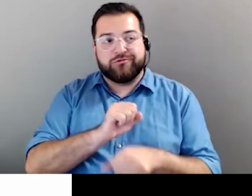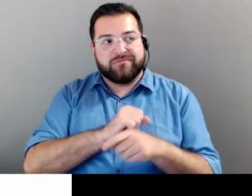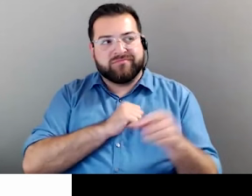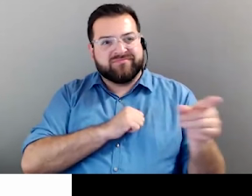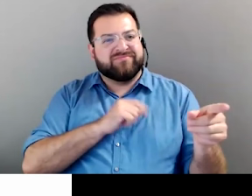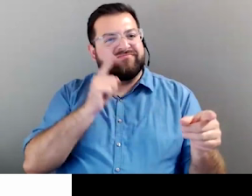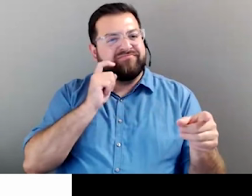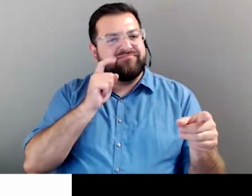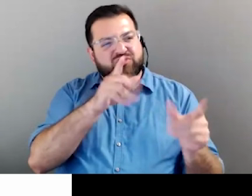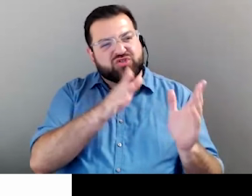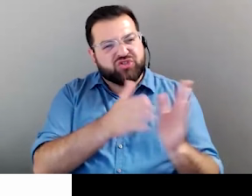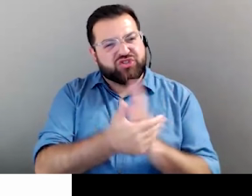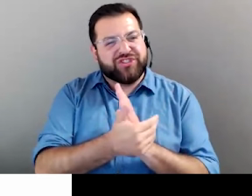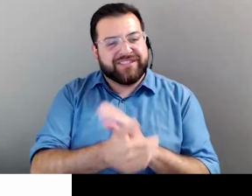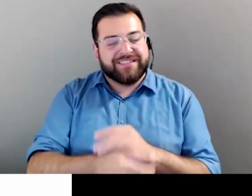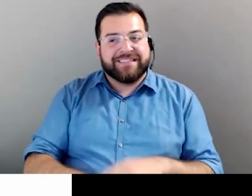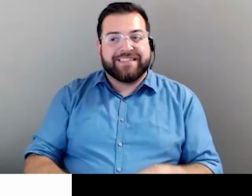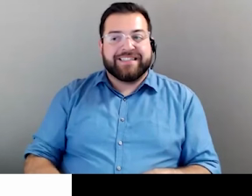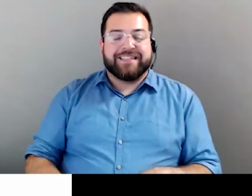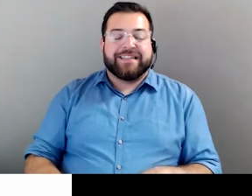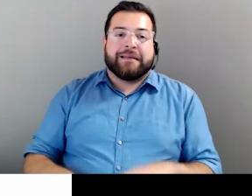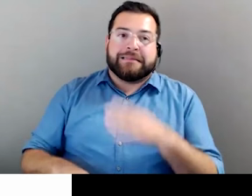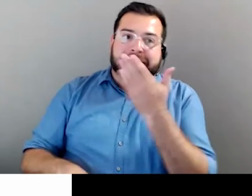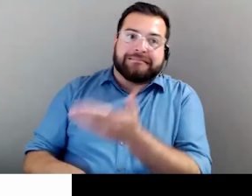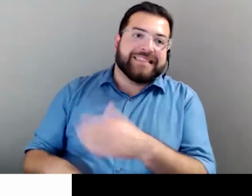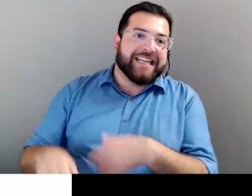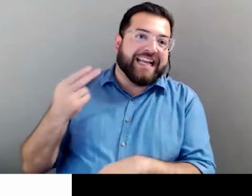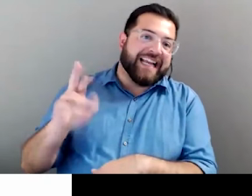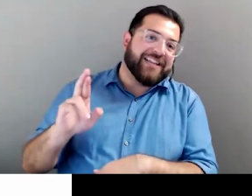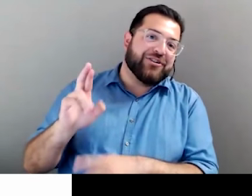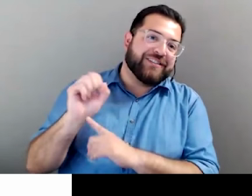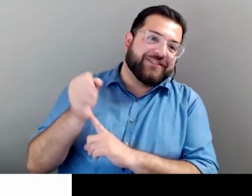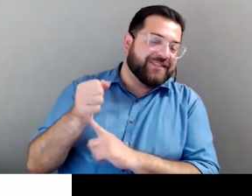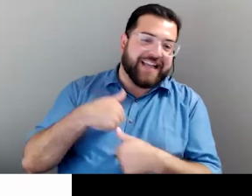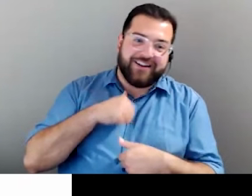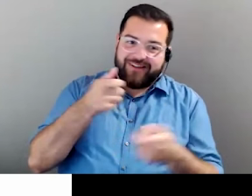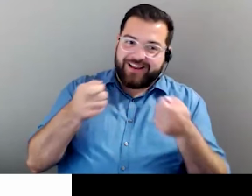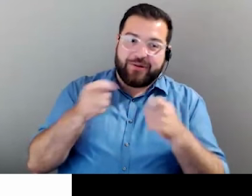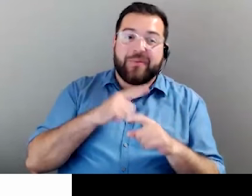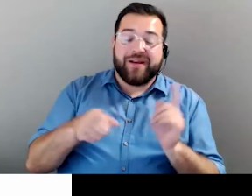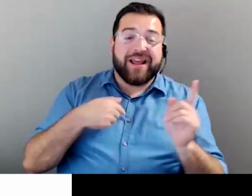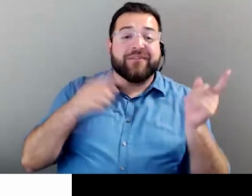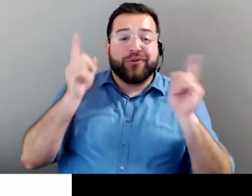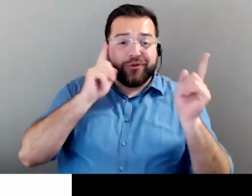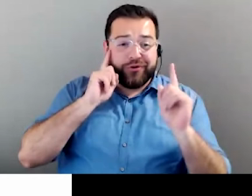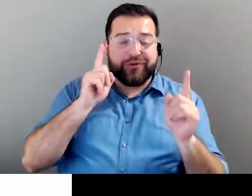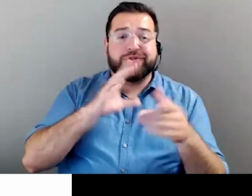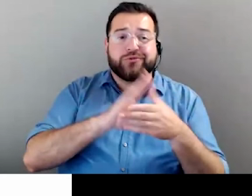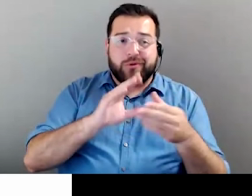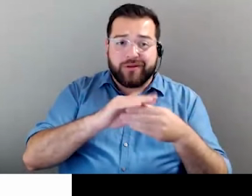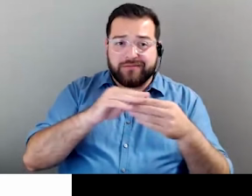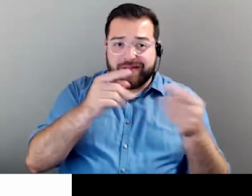So this is like for HR here, but I don't handle these situations, but I have heard of stories of these, all right?